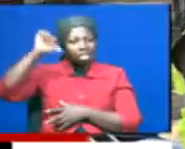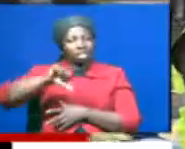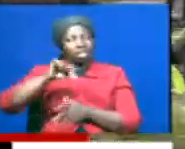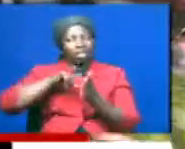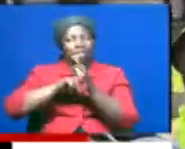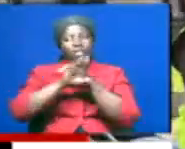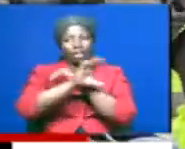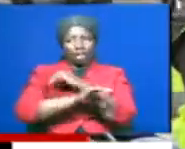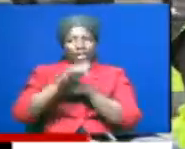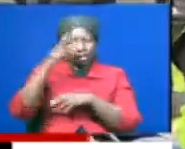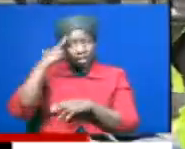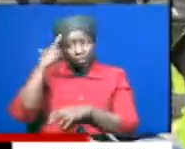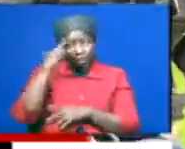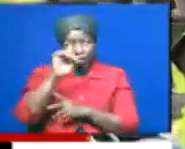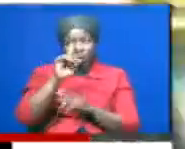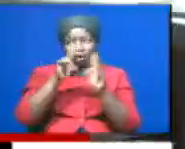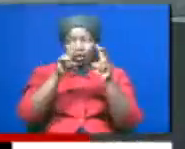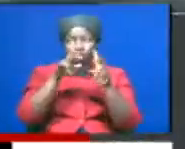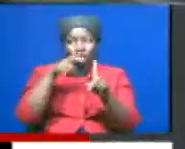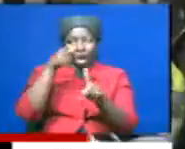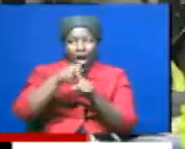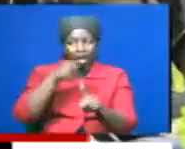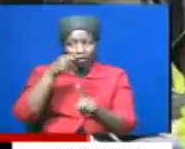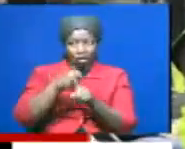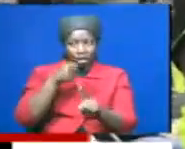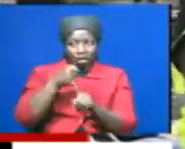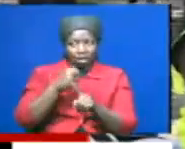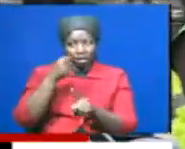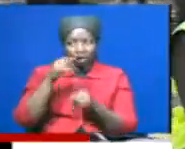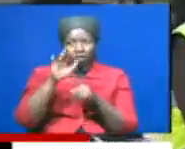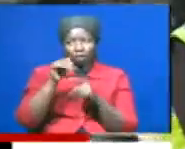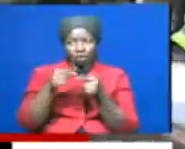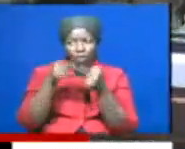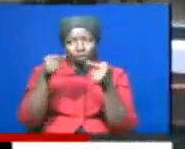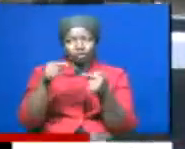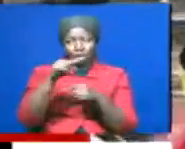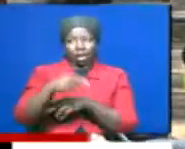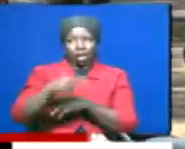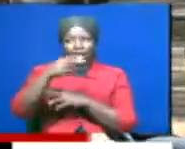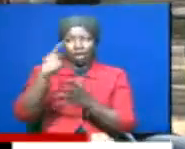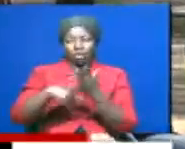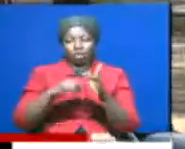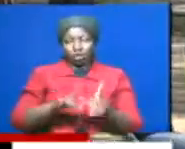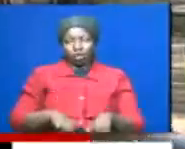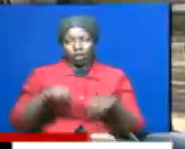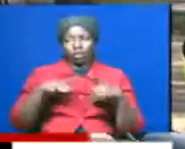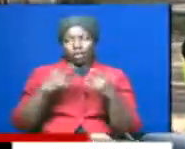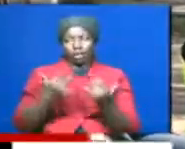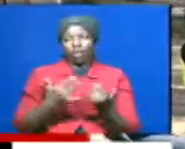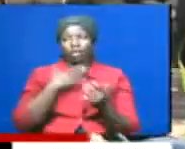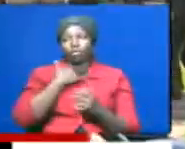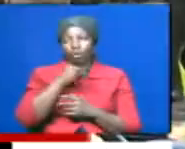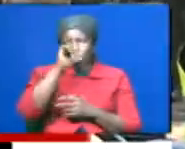issues being advocated for by the opposition is the high cost of living that they want the government to